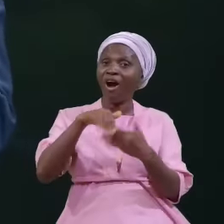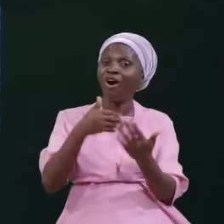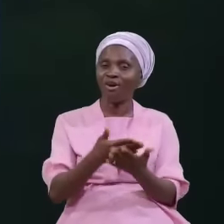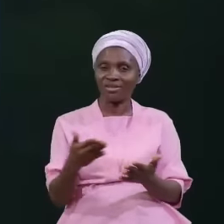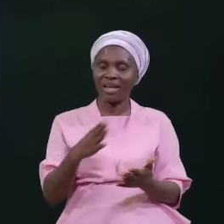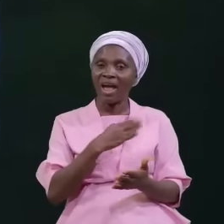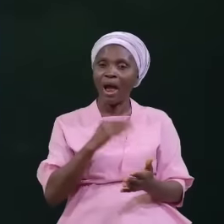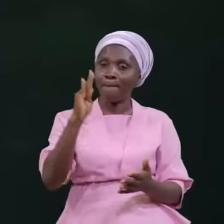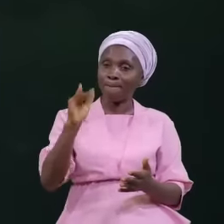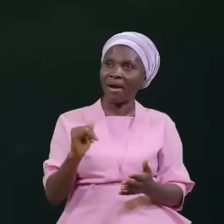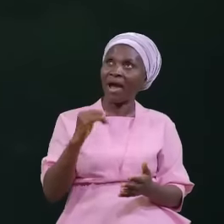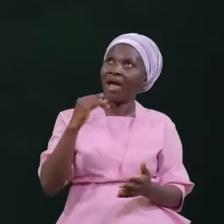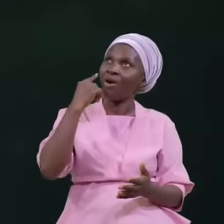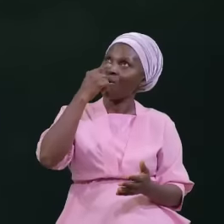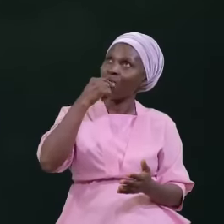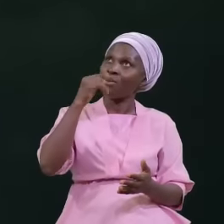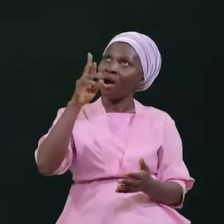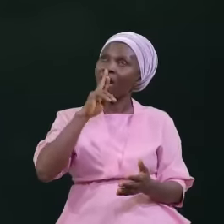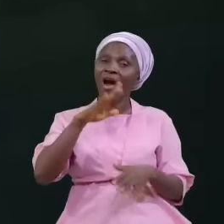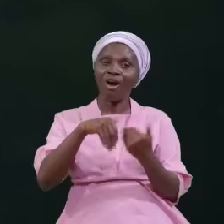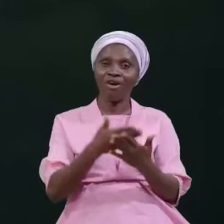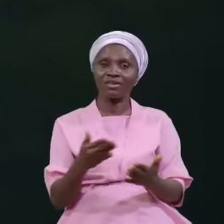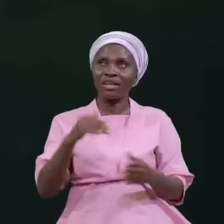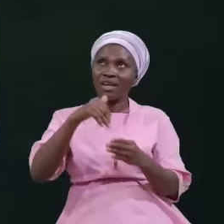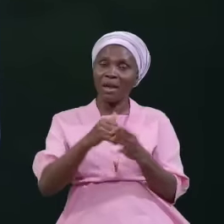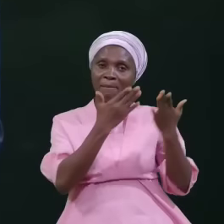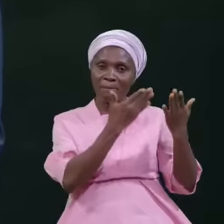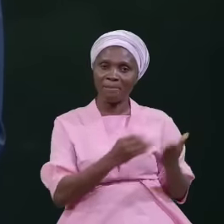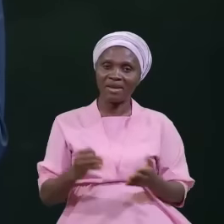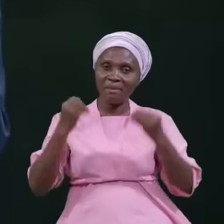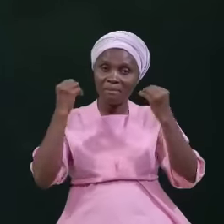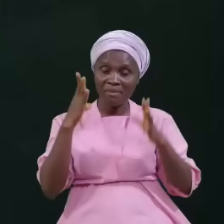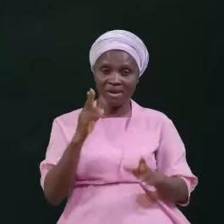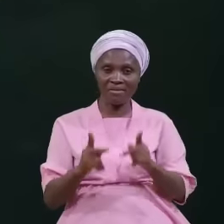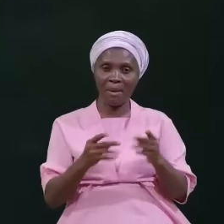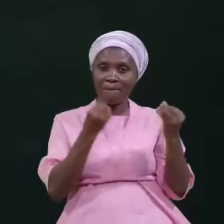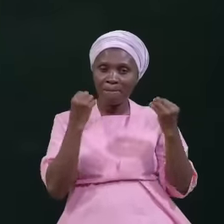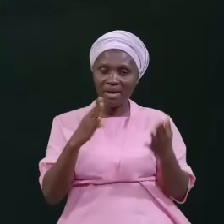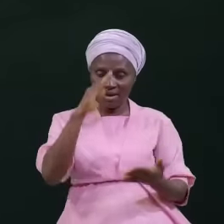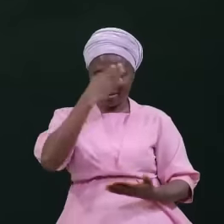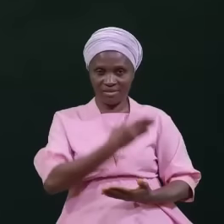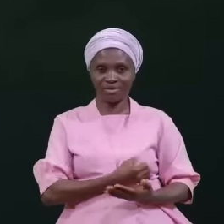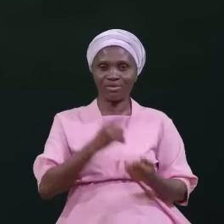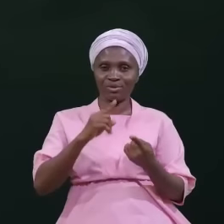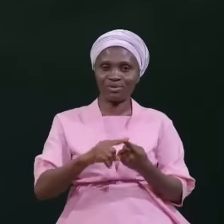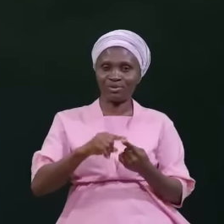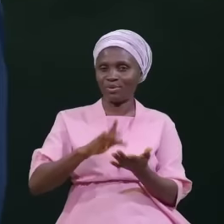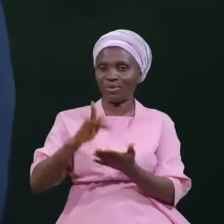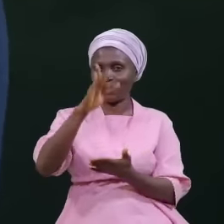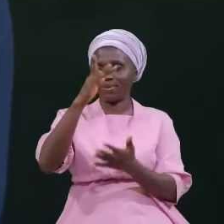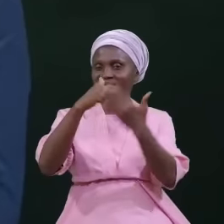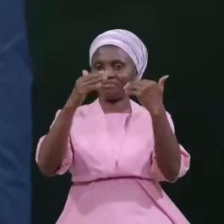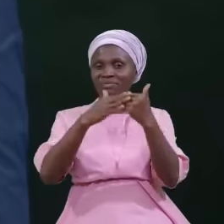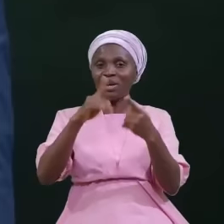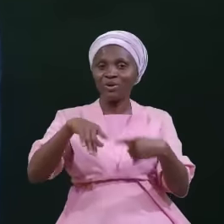are all things, and bringing many sons unto glory, to make the captain of